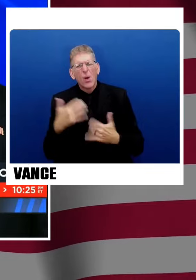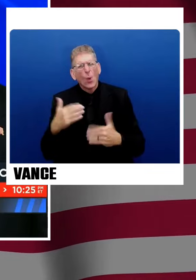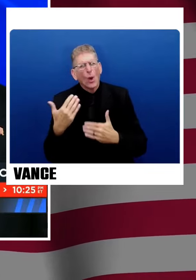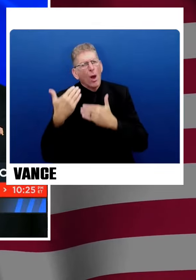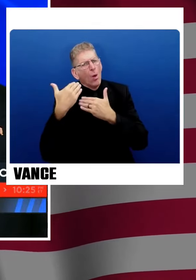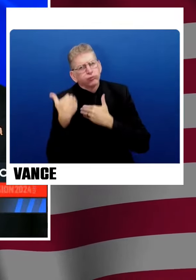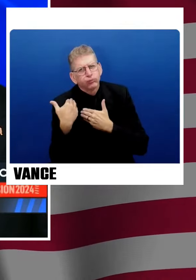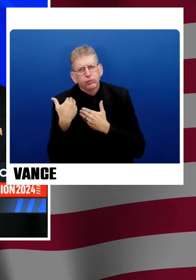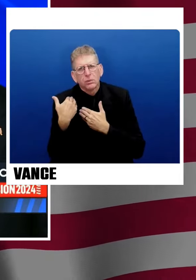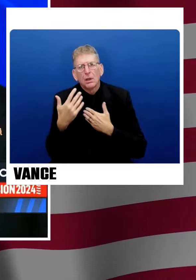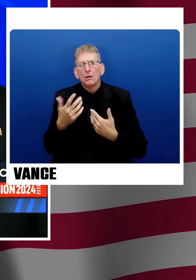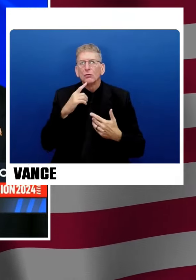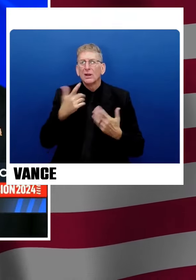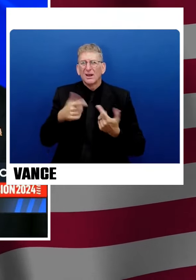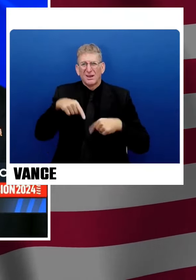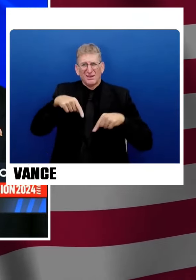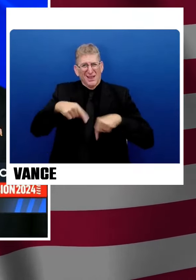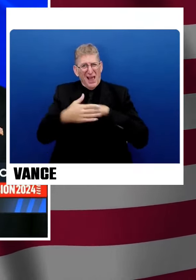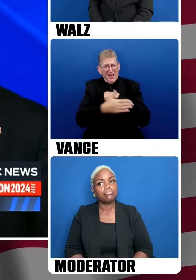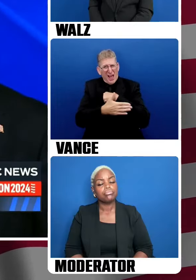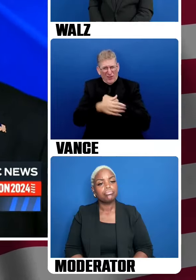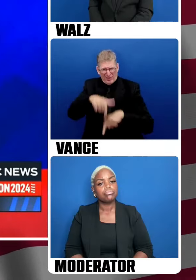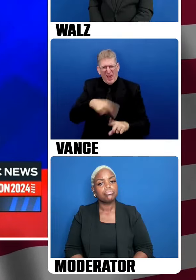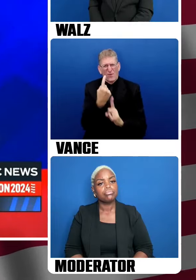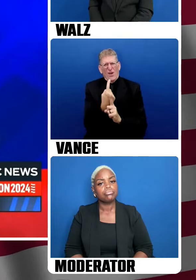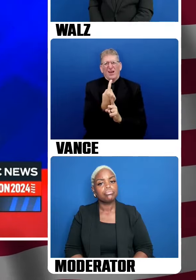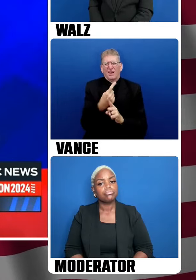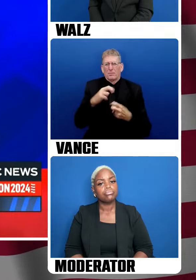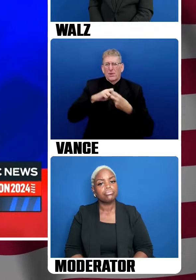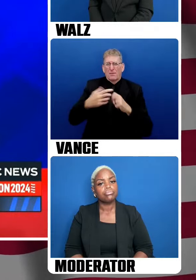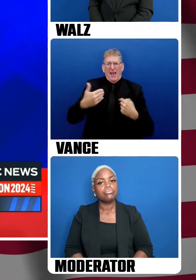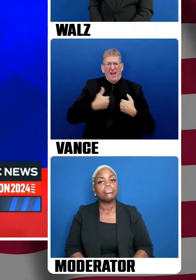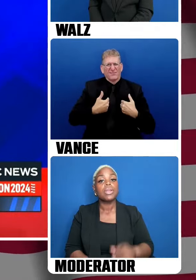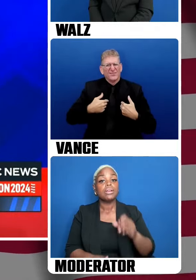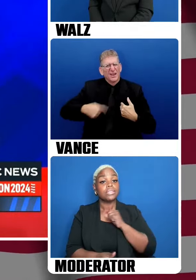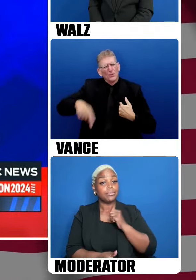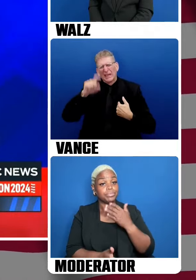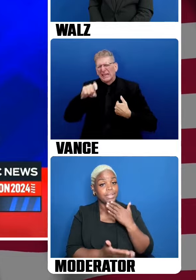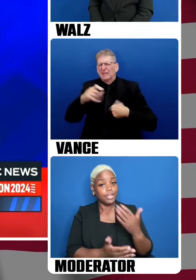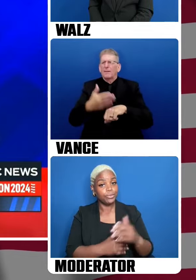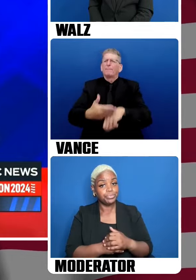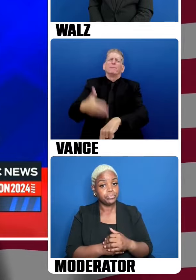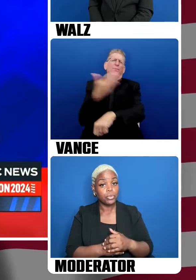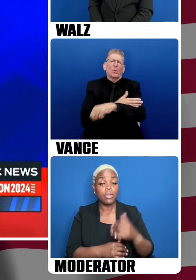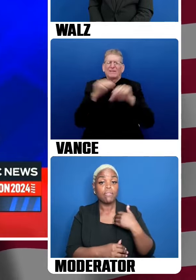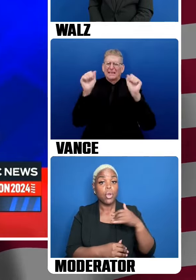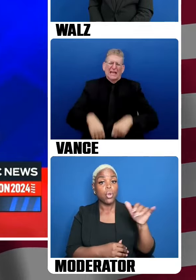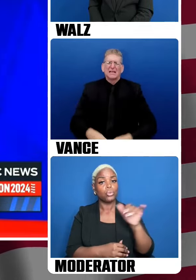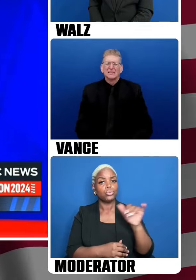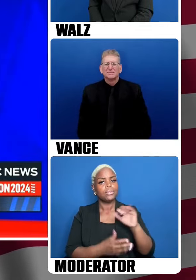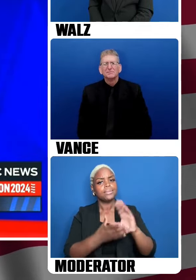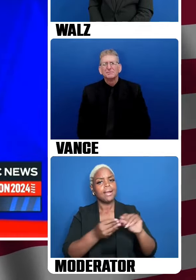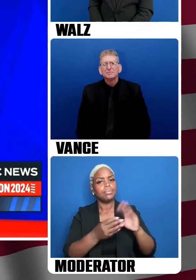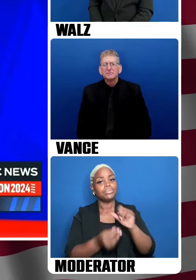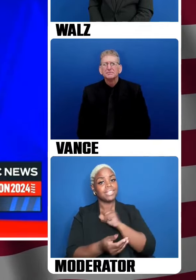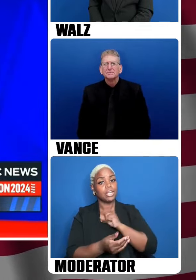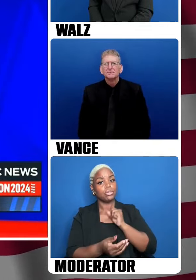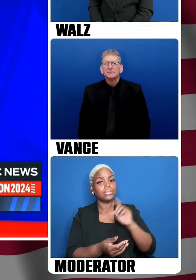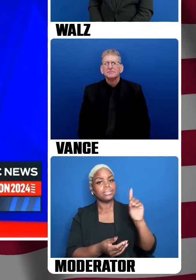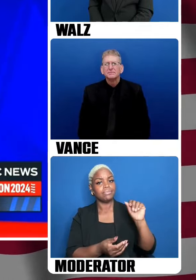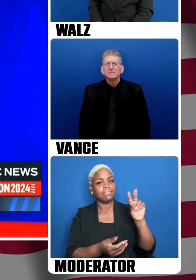heck of a lot better. Senator, thank you. You have also said, Senator Vance, many things about the